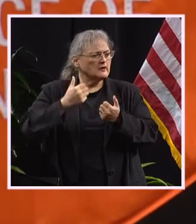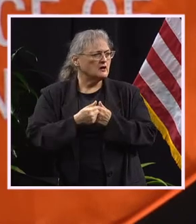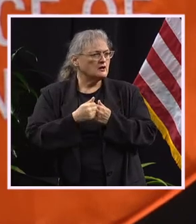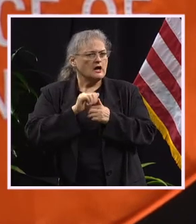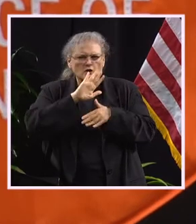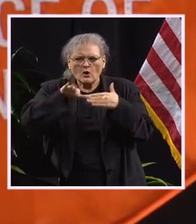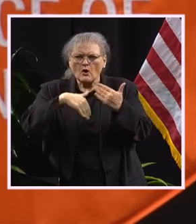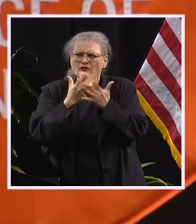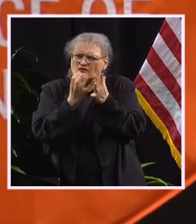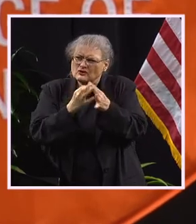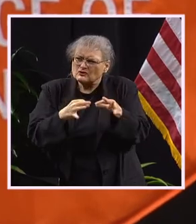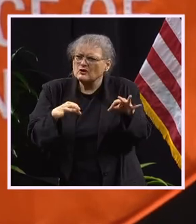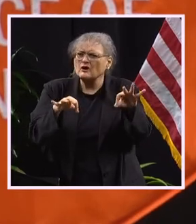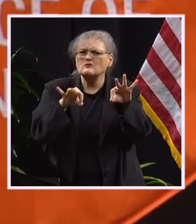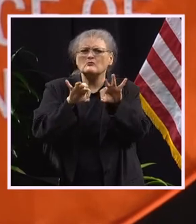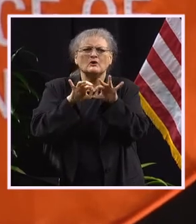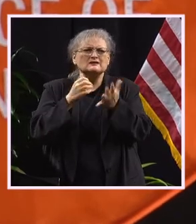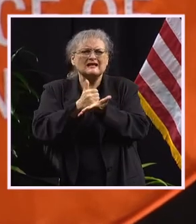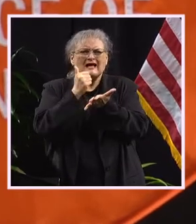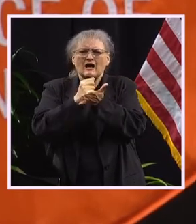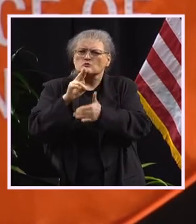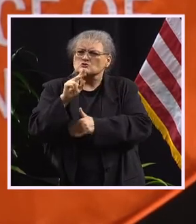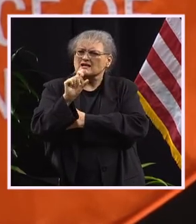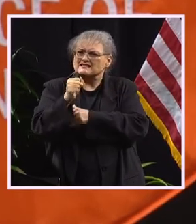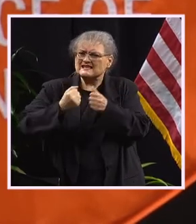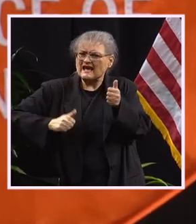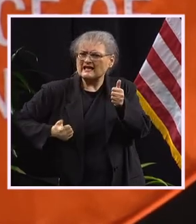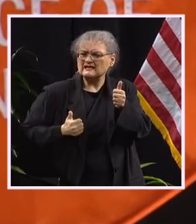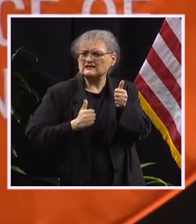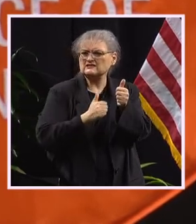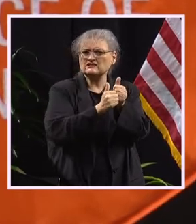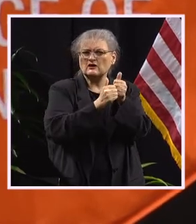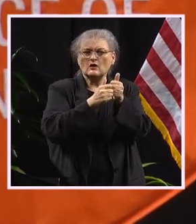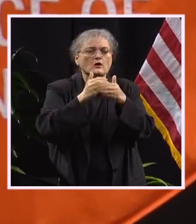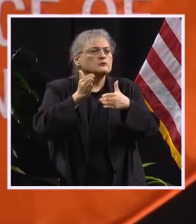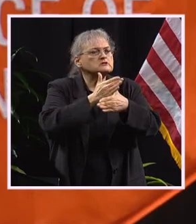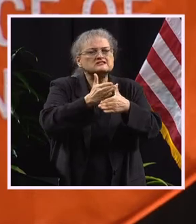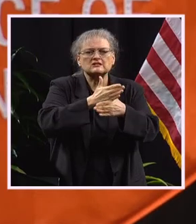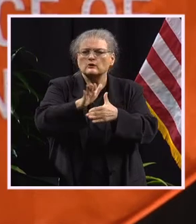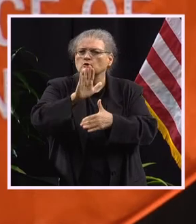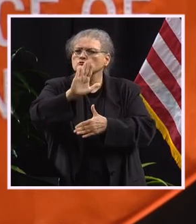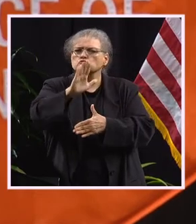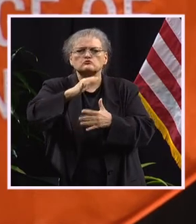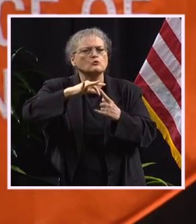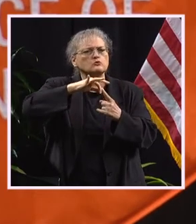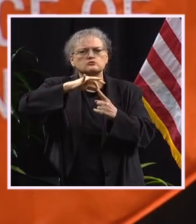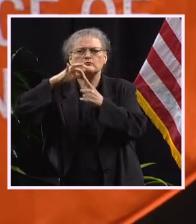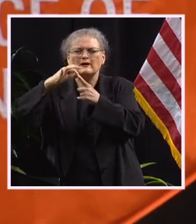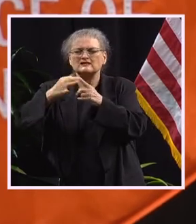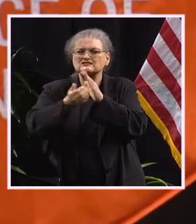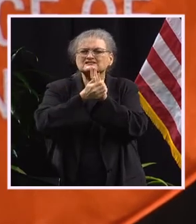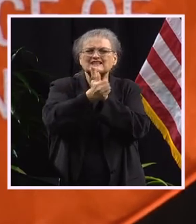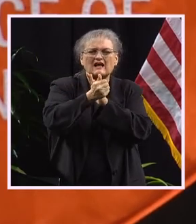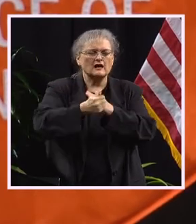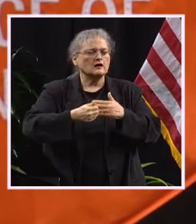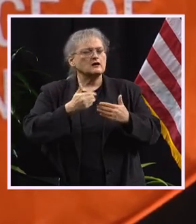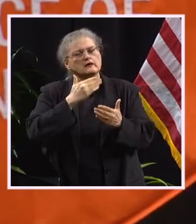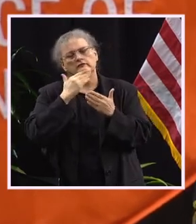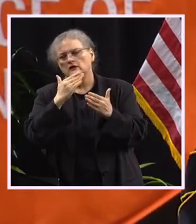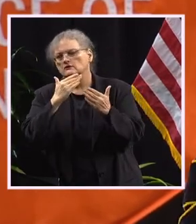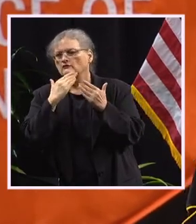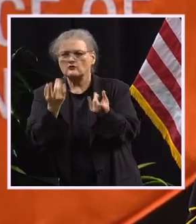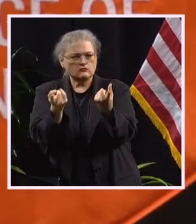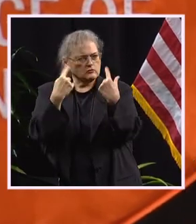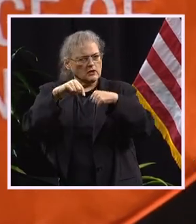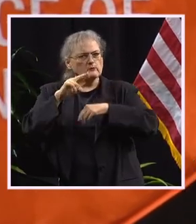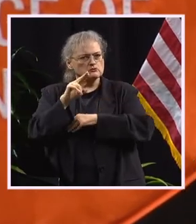critical role in advancing our university by sharing your unique talents every day. I'm so grateful you chose UTSA,